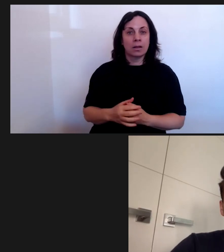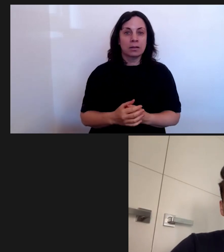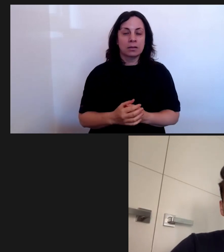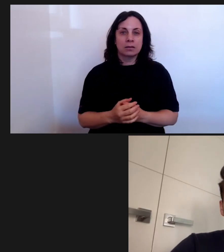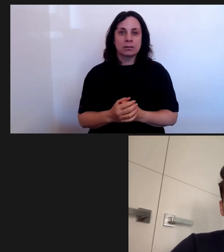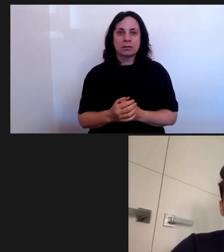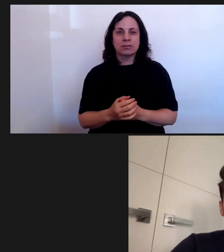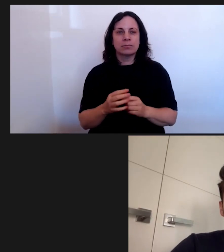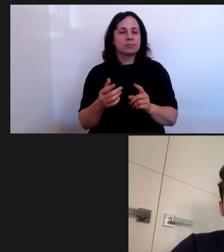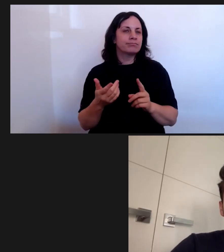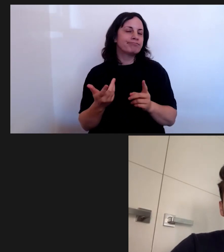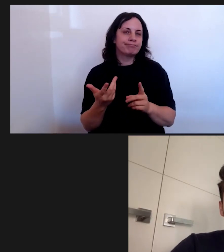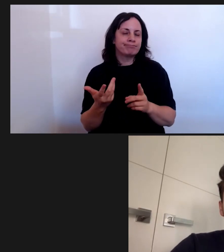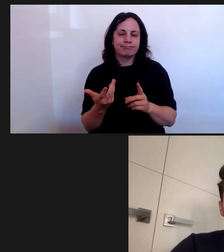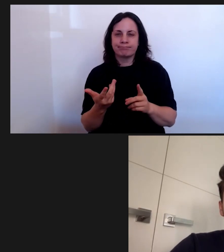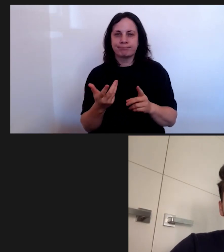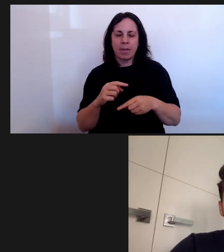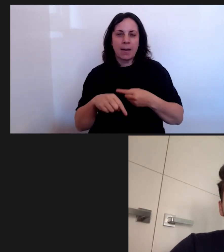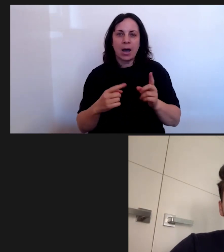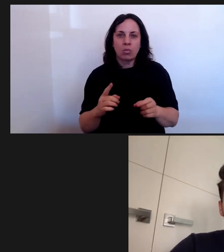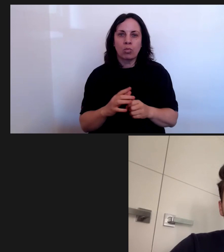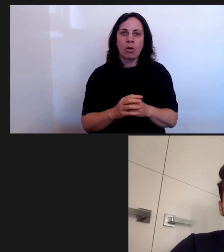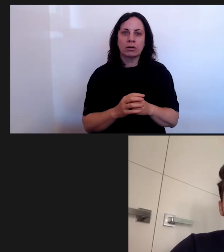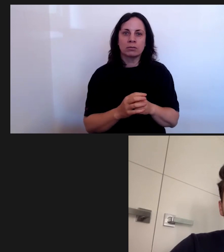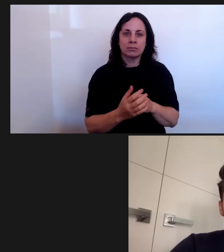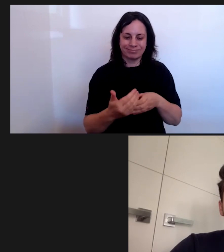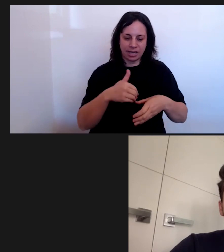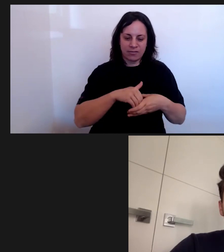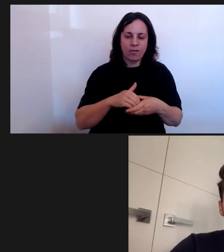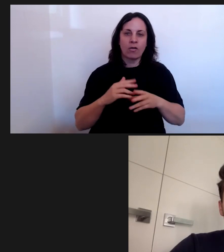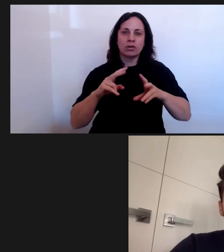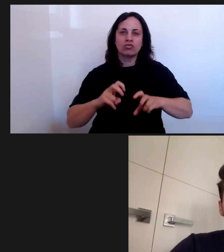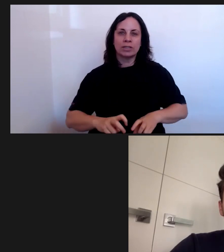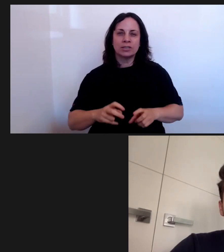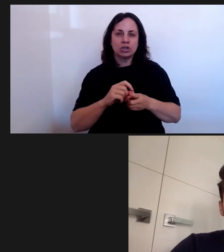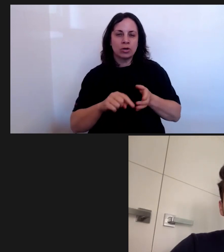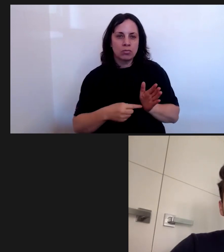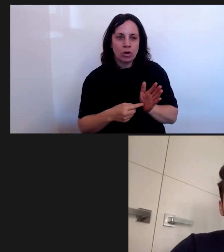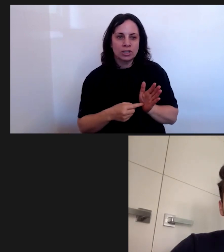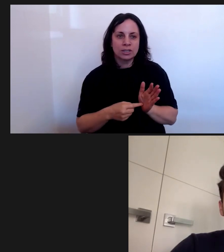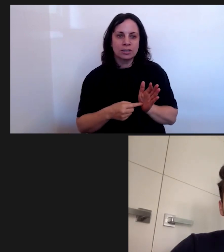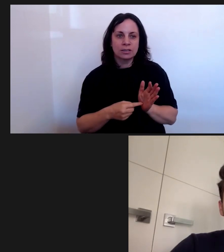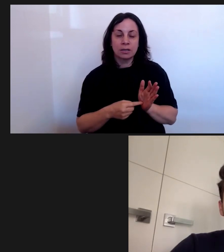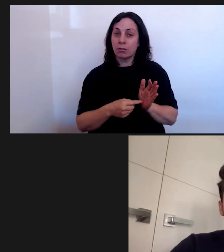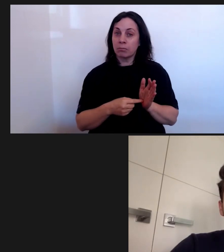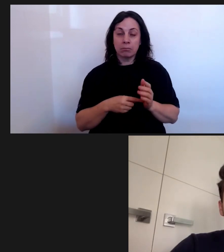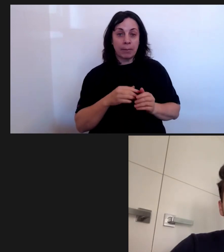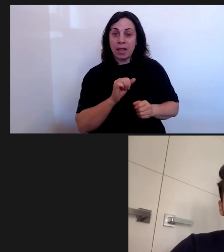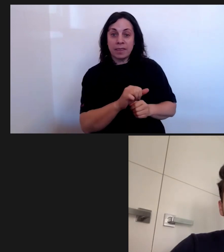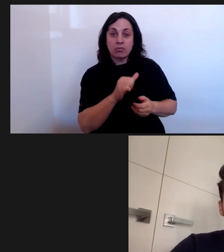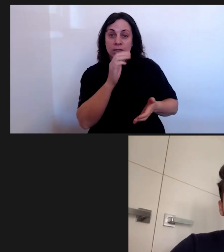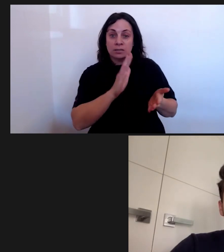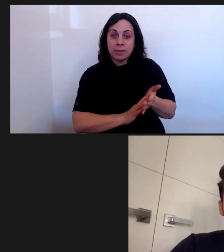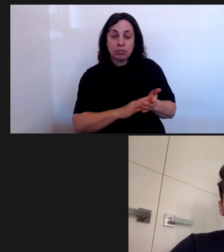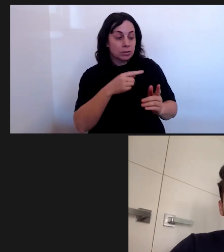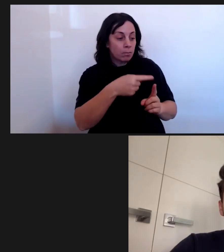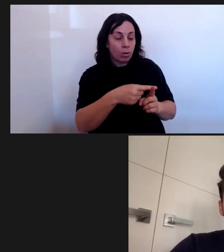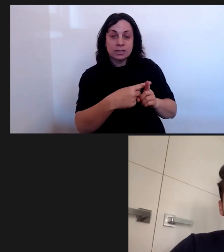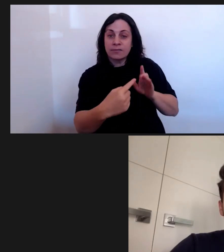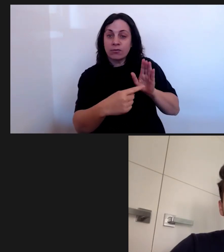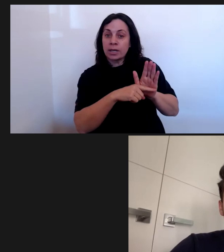participating in research projects, be that very good experiences or not so good